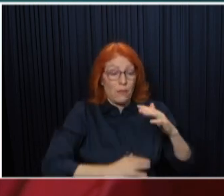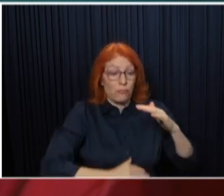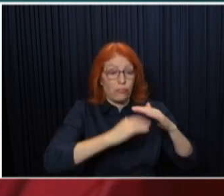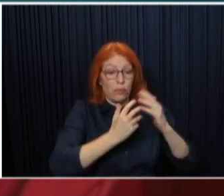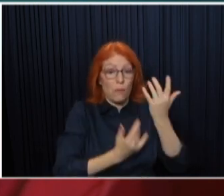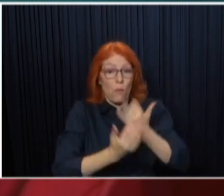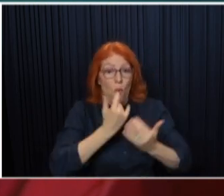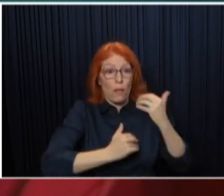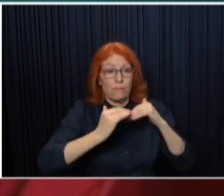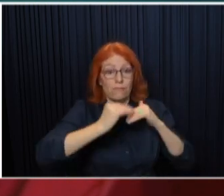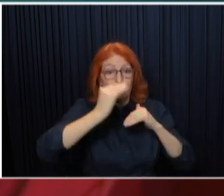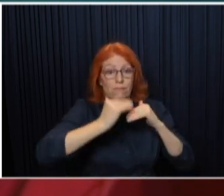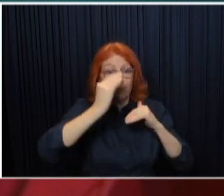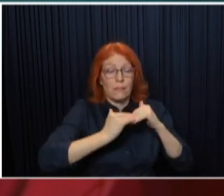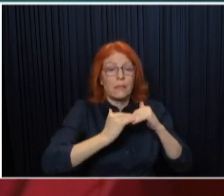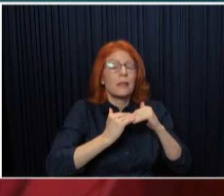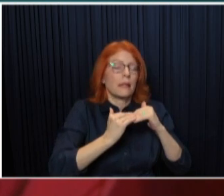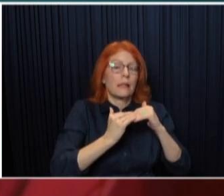it becomes,